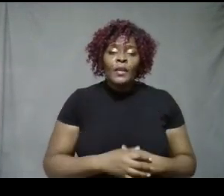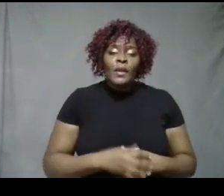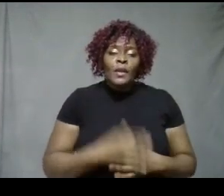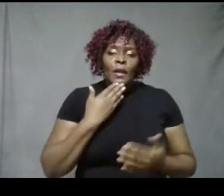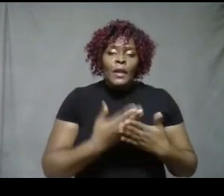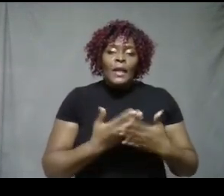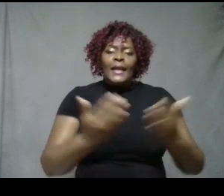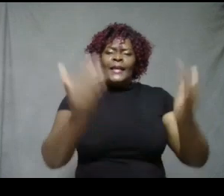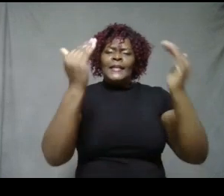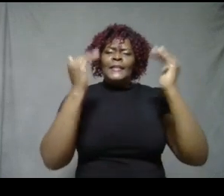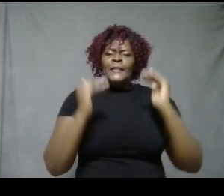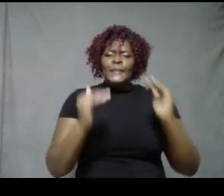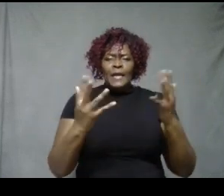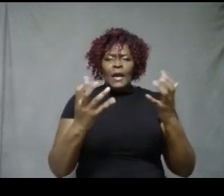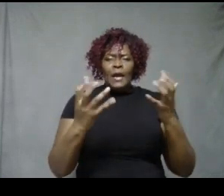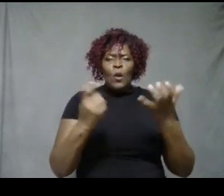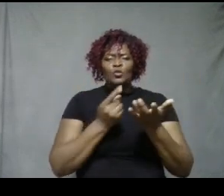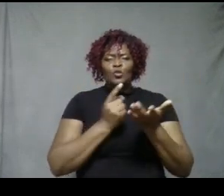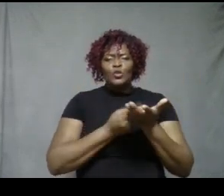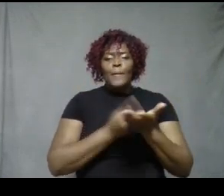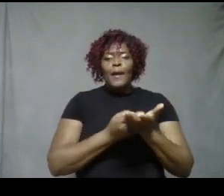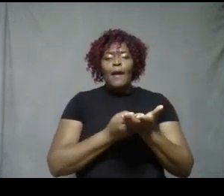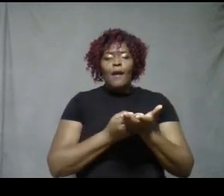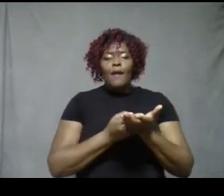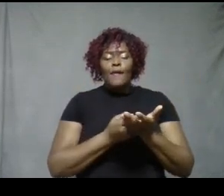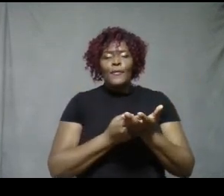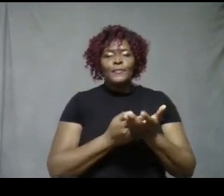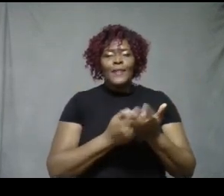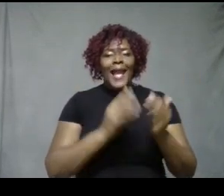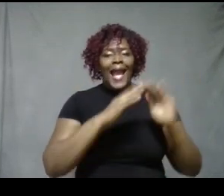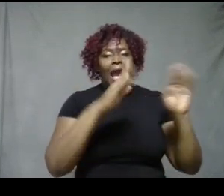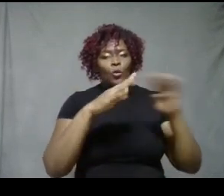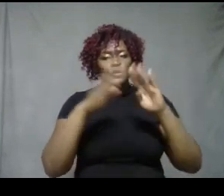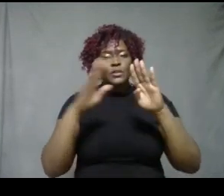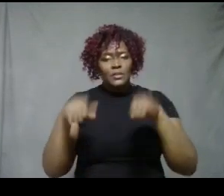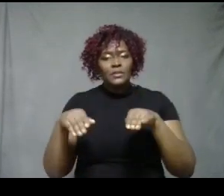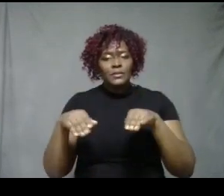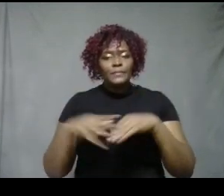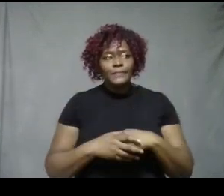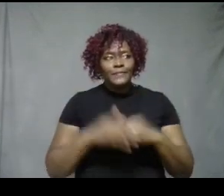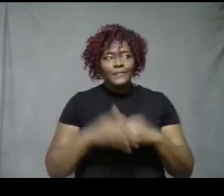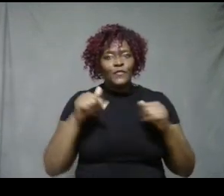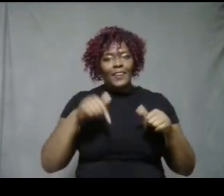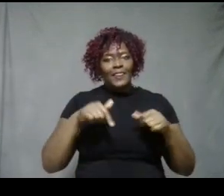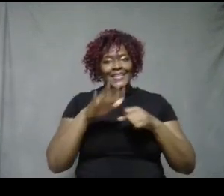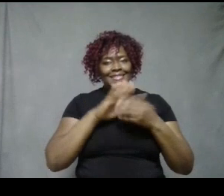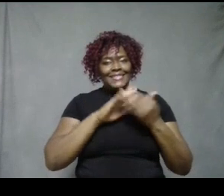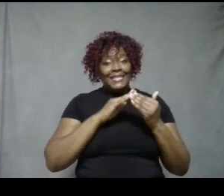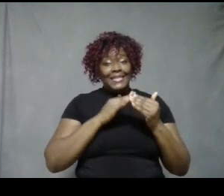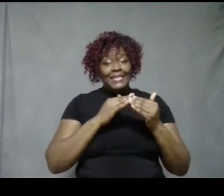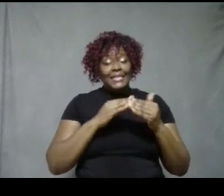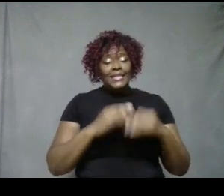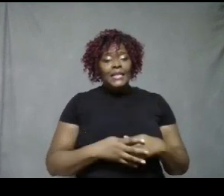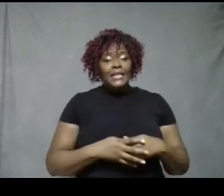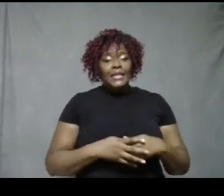Next thing I wanted to talk about was in regards to housing in the city.